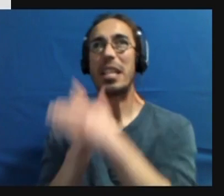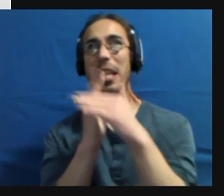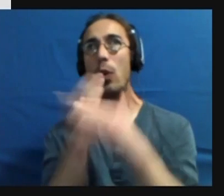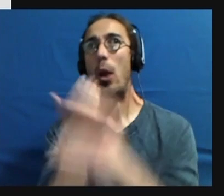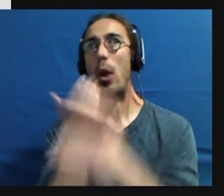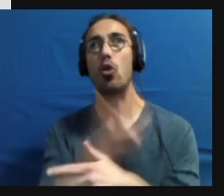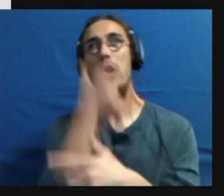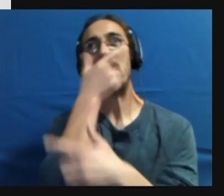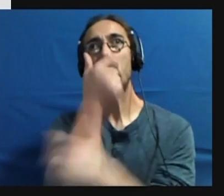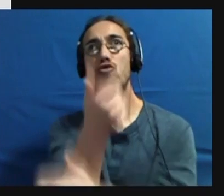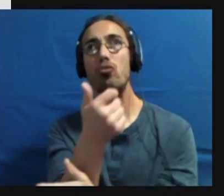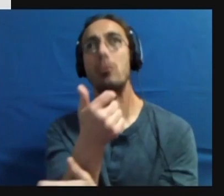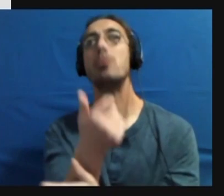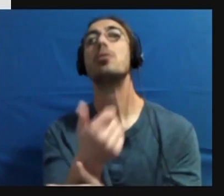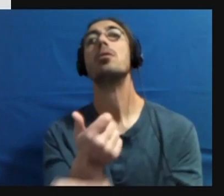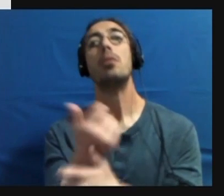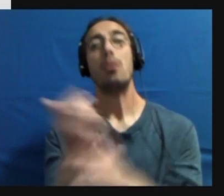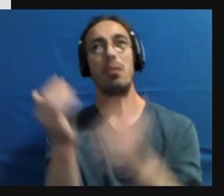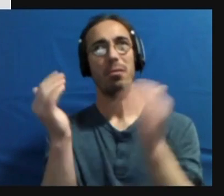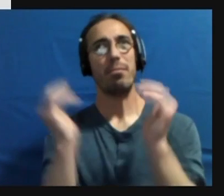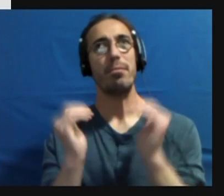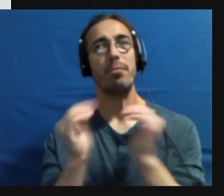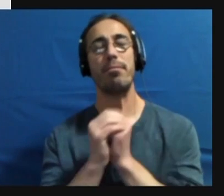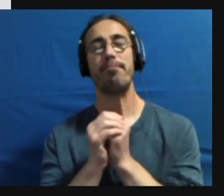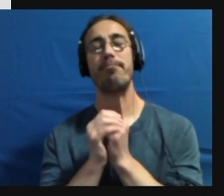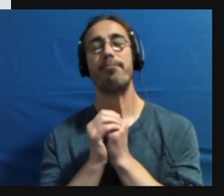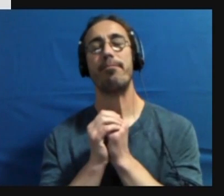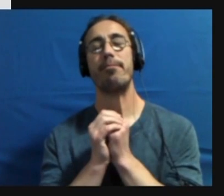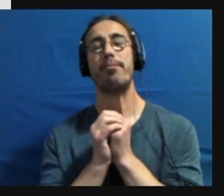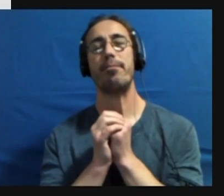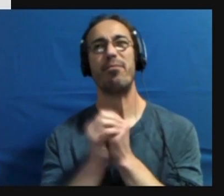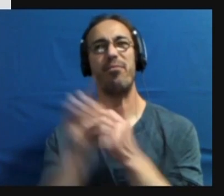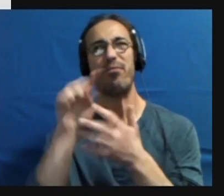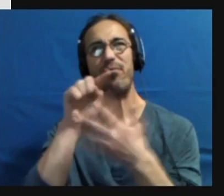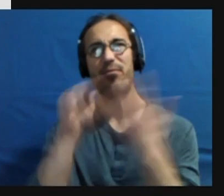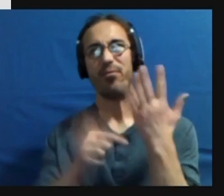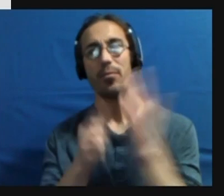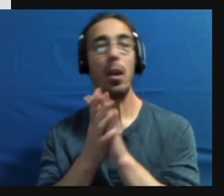interests and all these things. And now